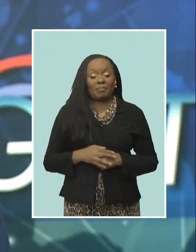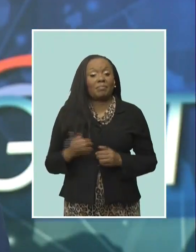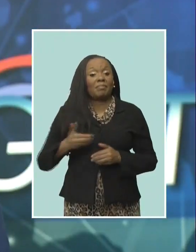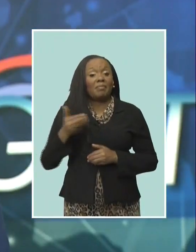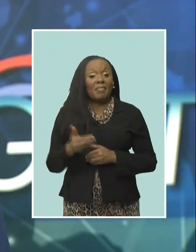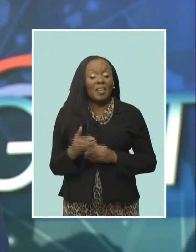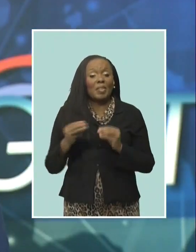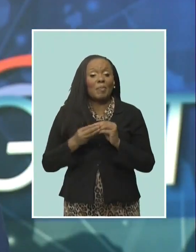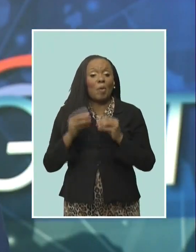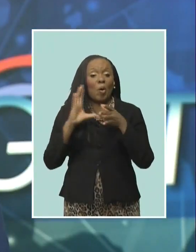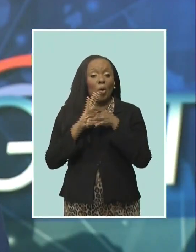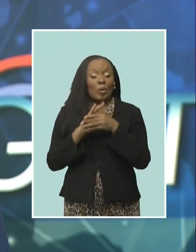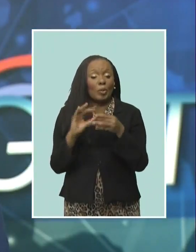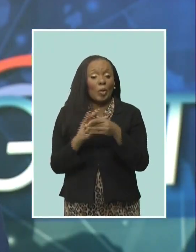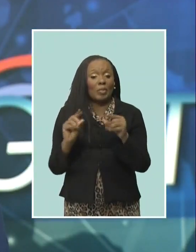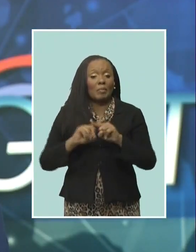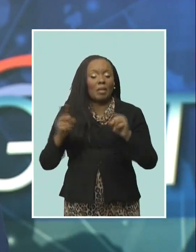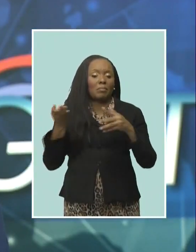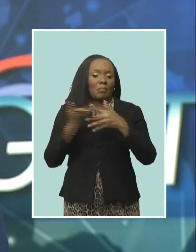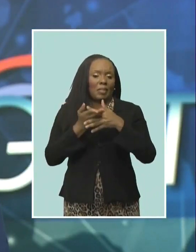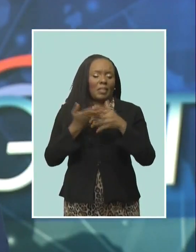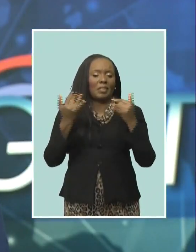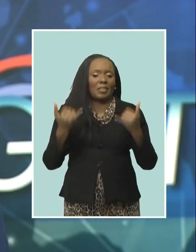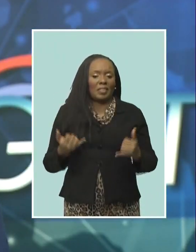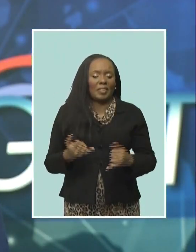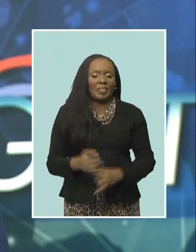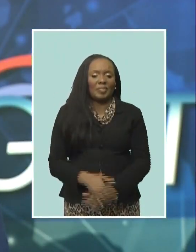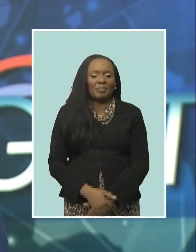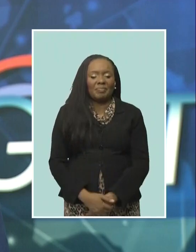Coming up, the latest findings on substance abuse among